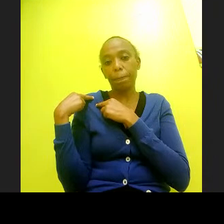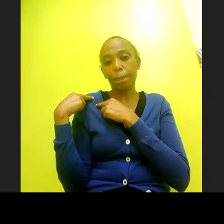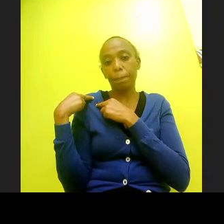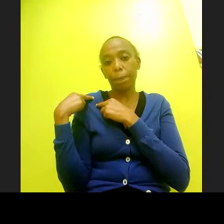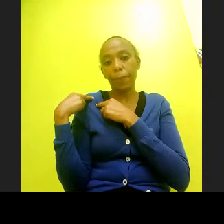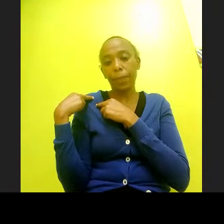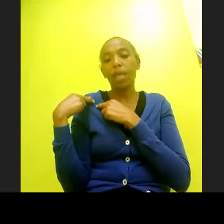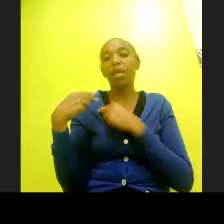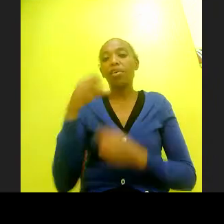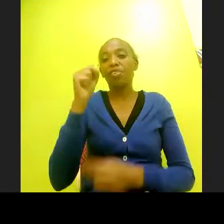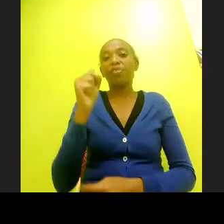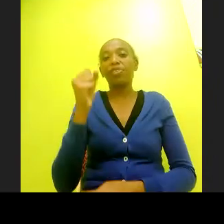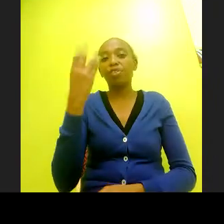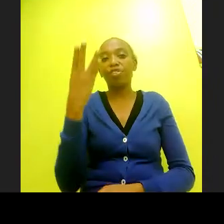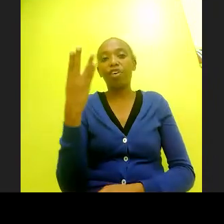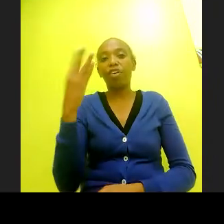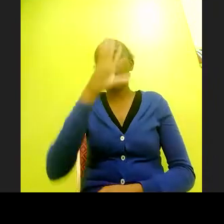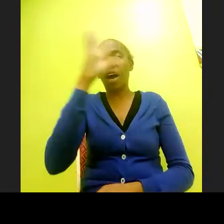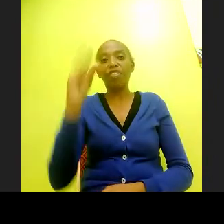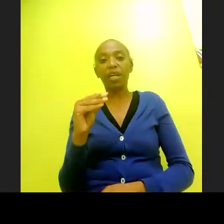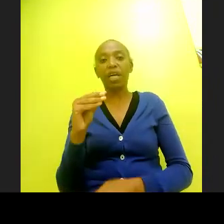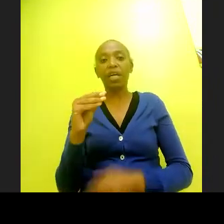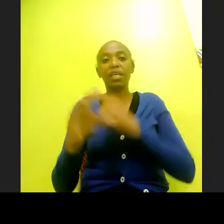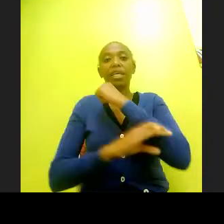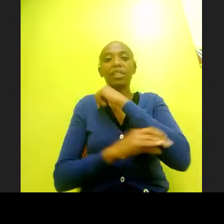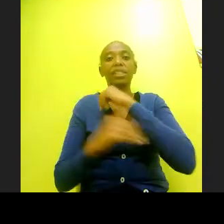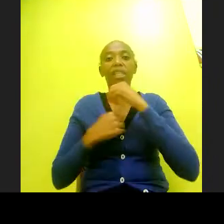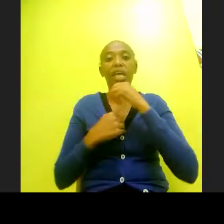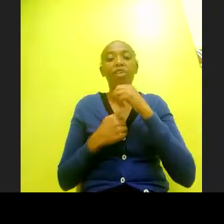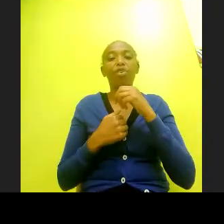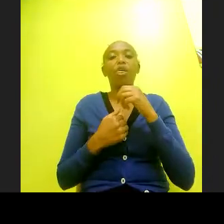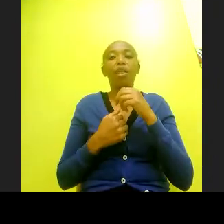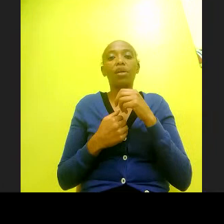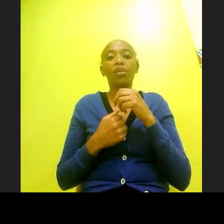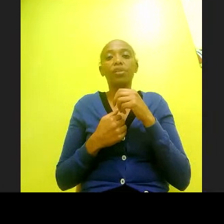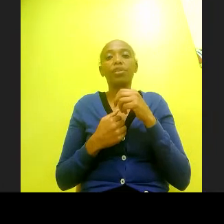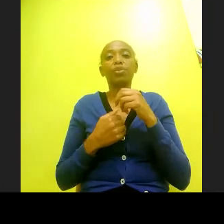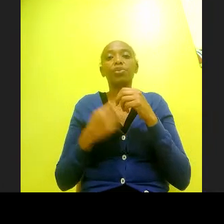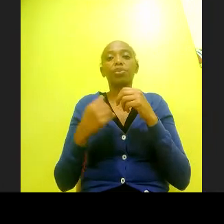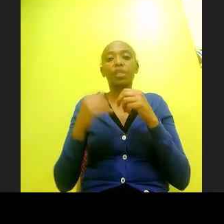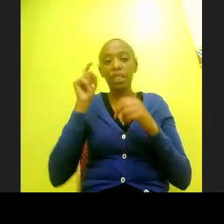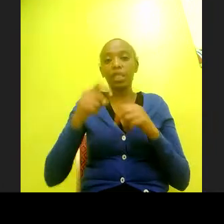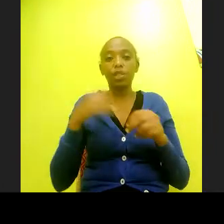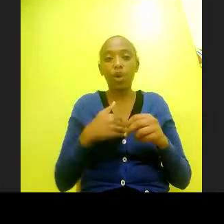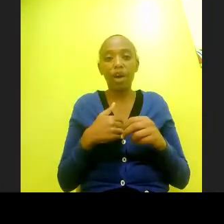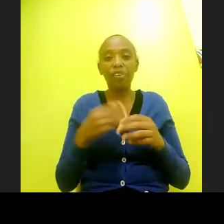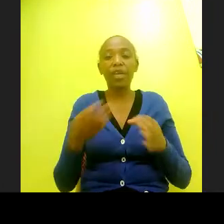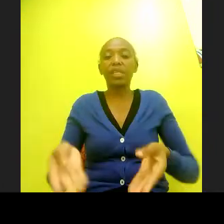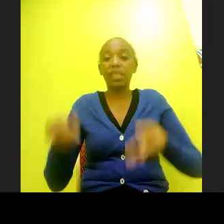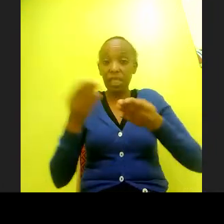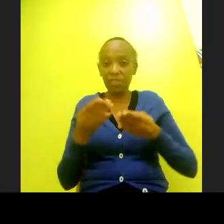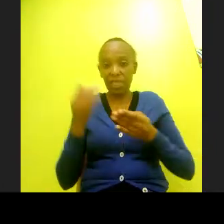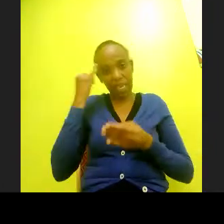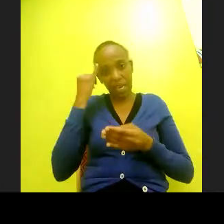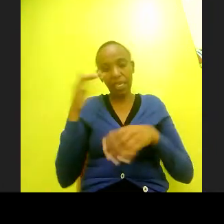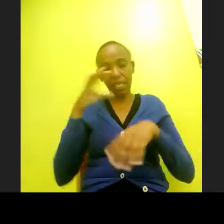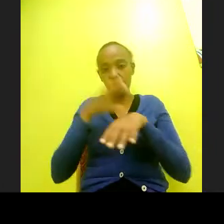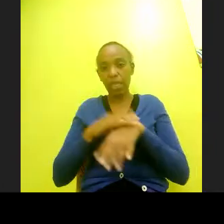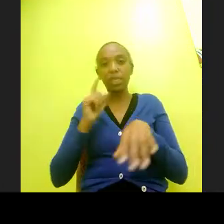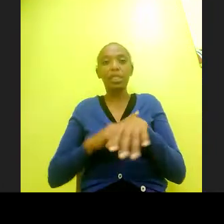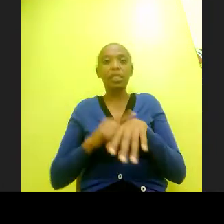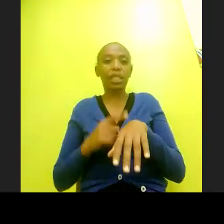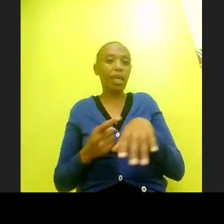54 African countries have put in place or need to put in place. It really gives us a baseline to draw from as we monitor